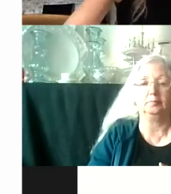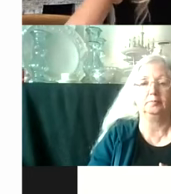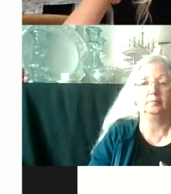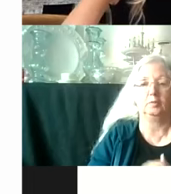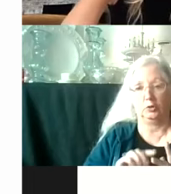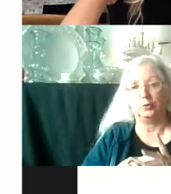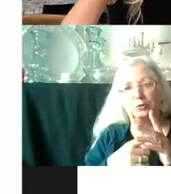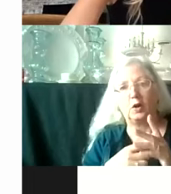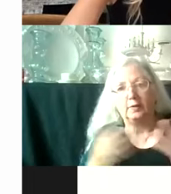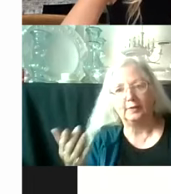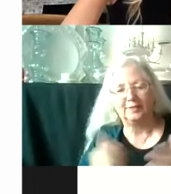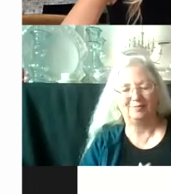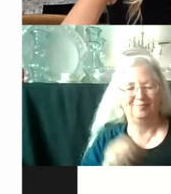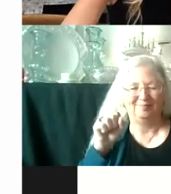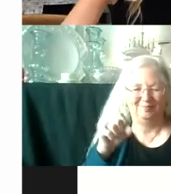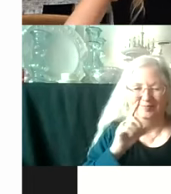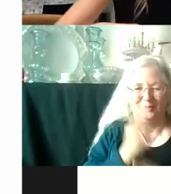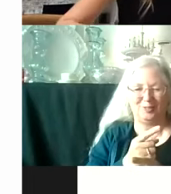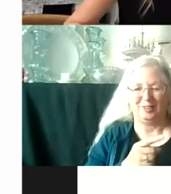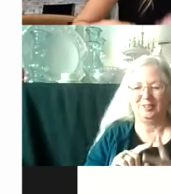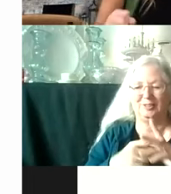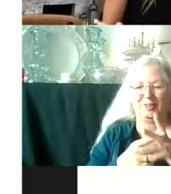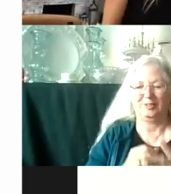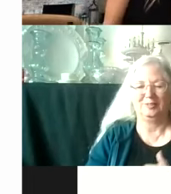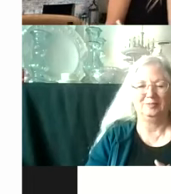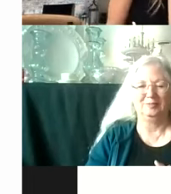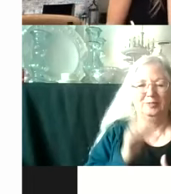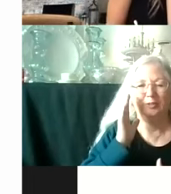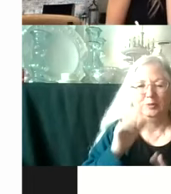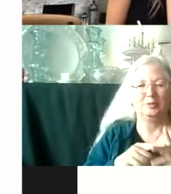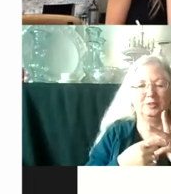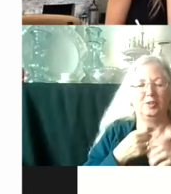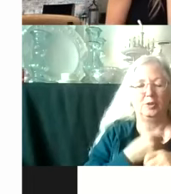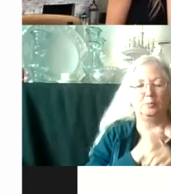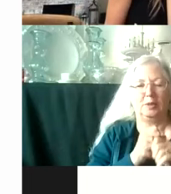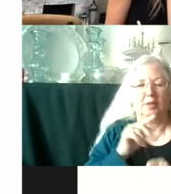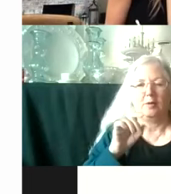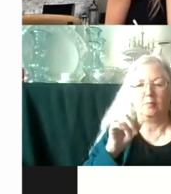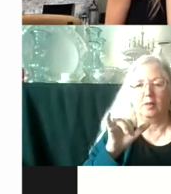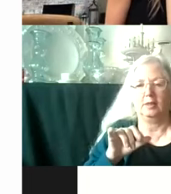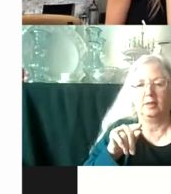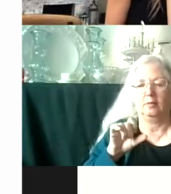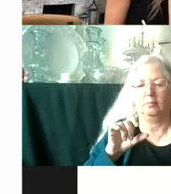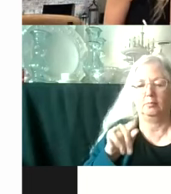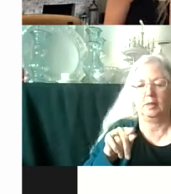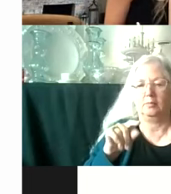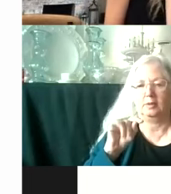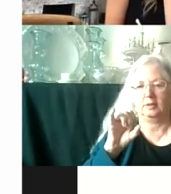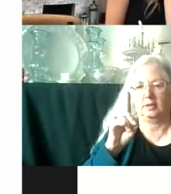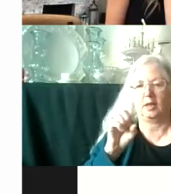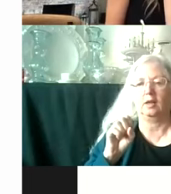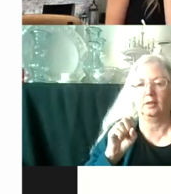Start. Yeah, there you go. You start. This is where we will start the making of the polypeptide. This is where we're going to start